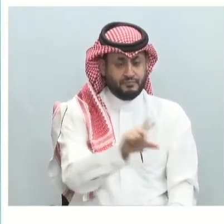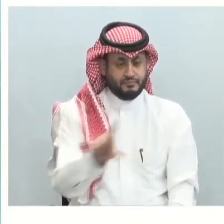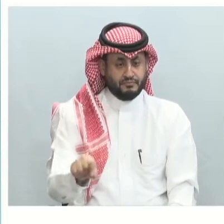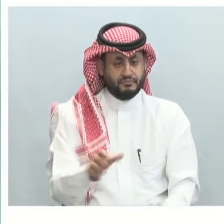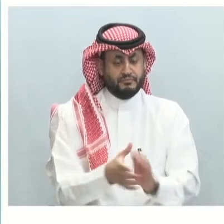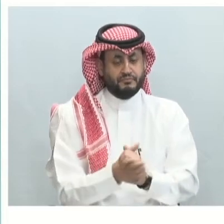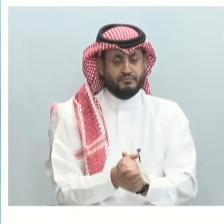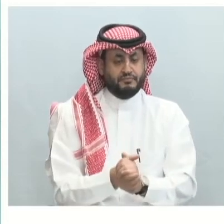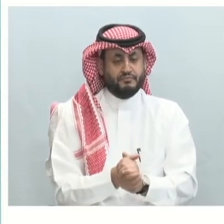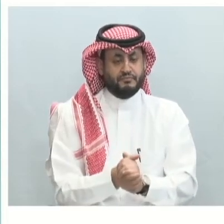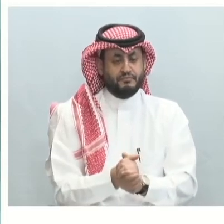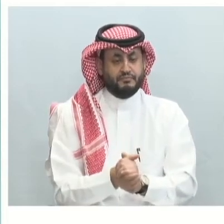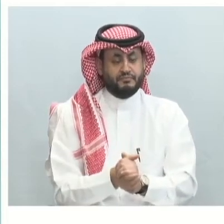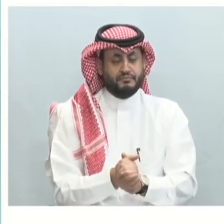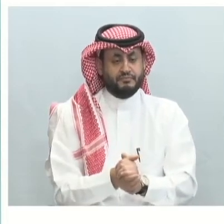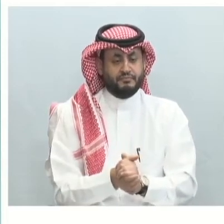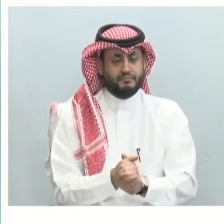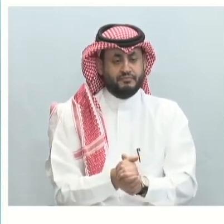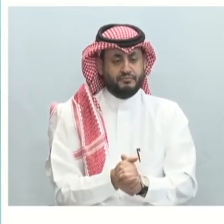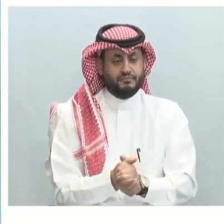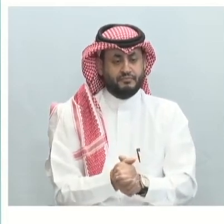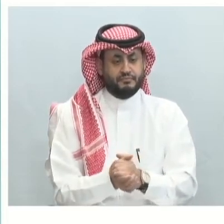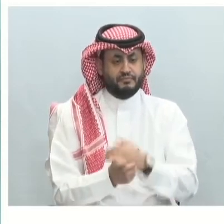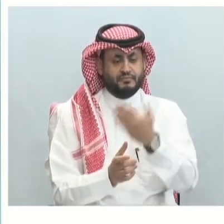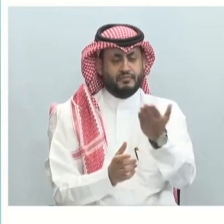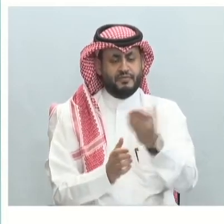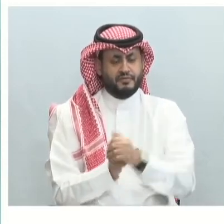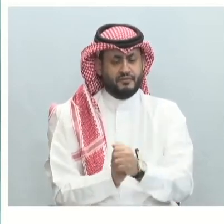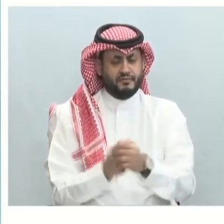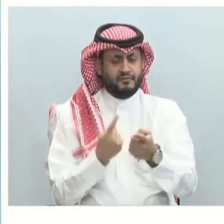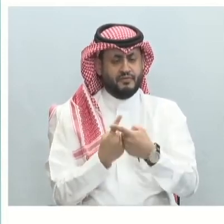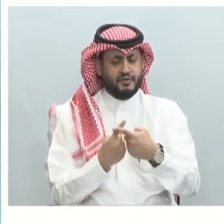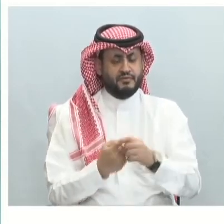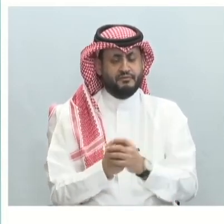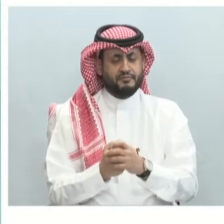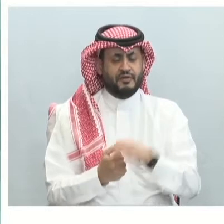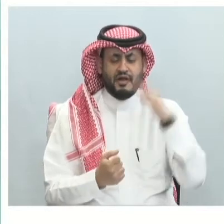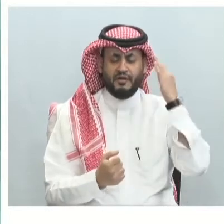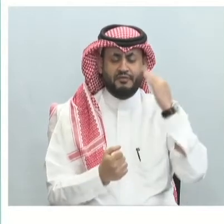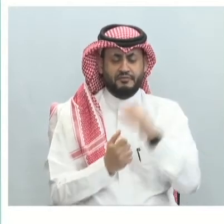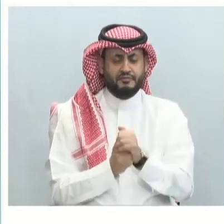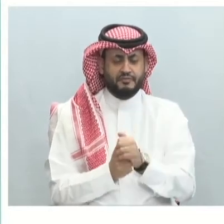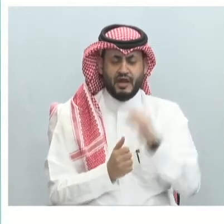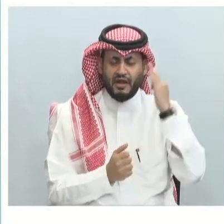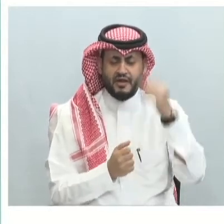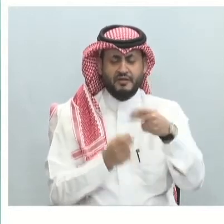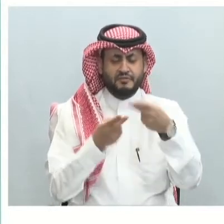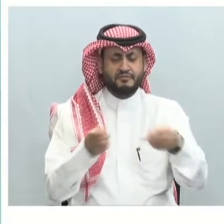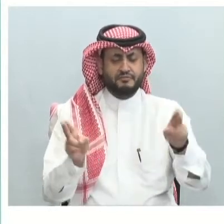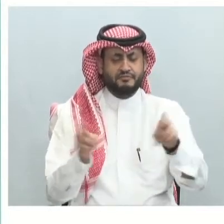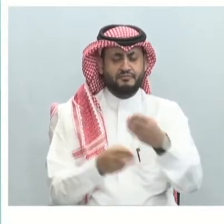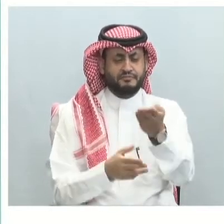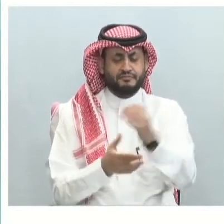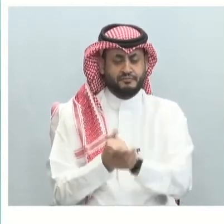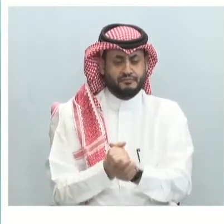22. Okay, now we have rhythms and listening. Number one, listen and chant. Listen